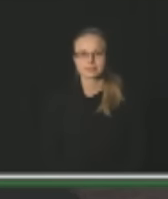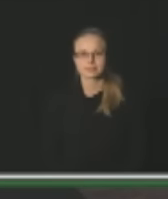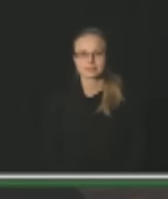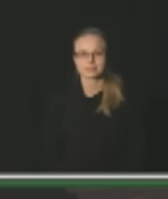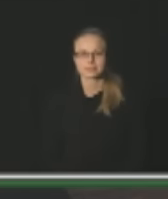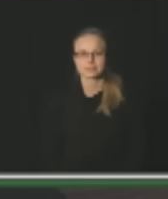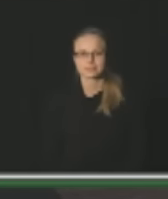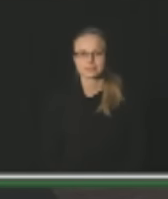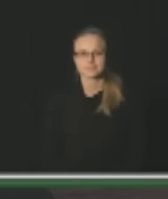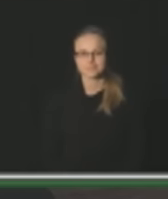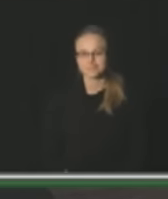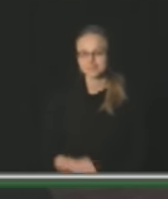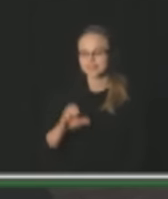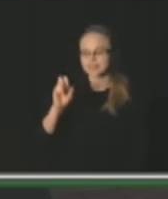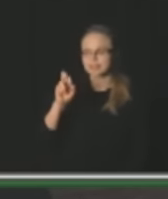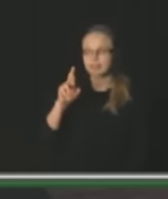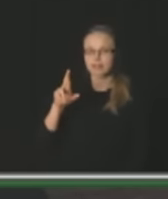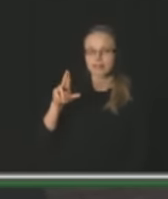Carl Eberle.